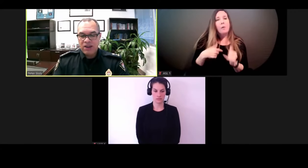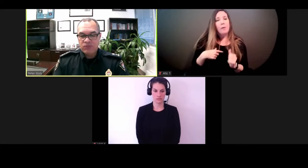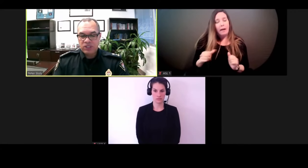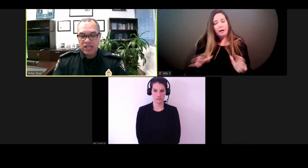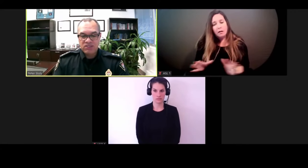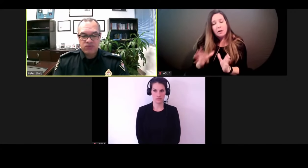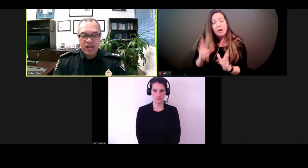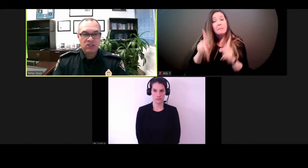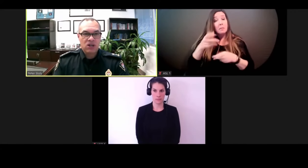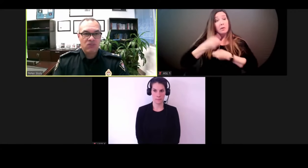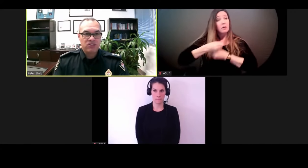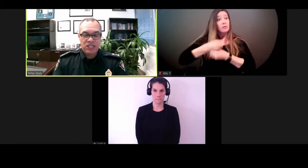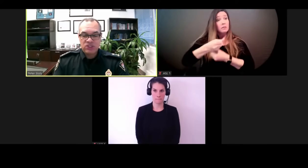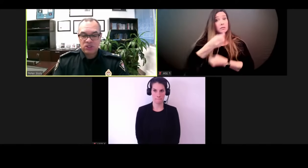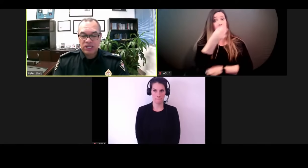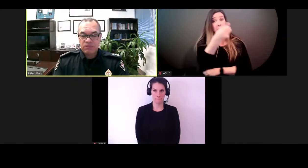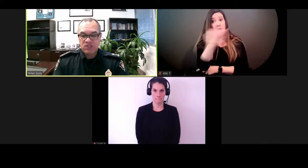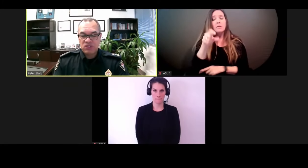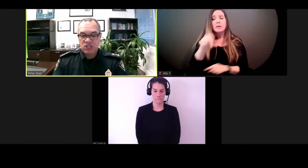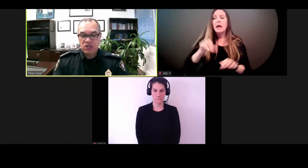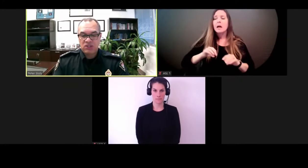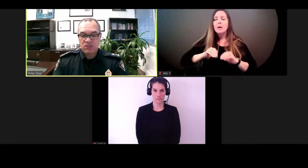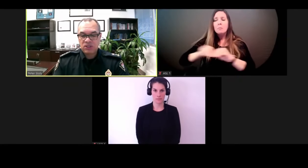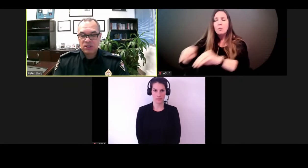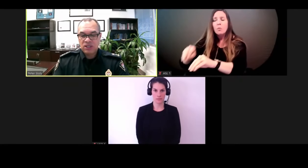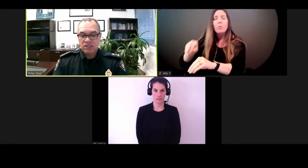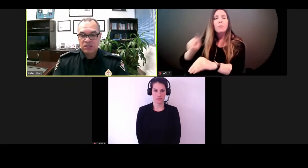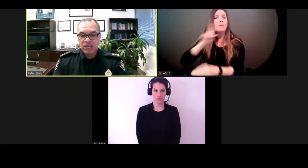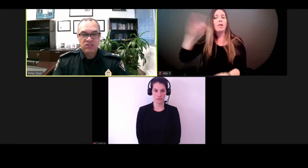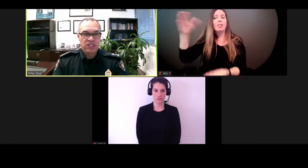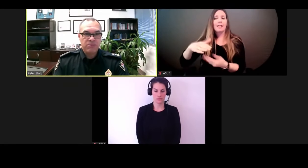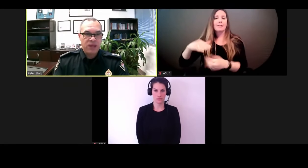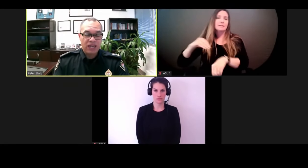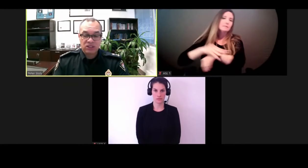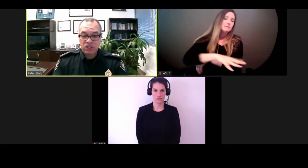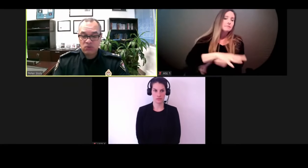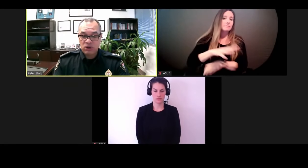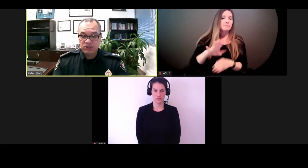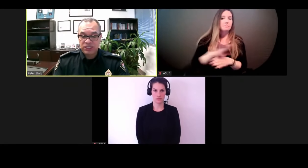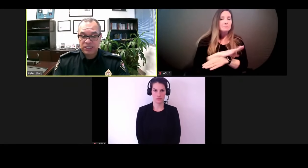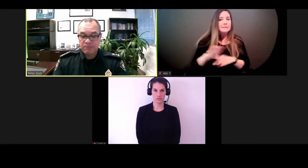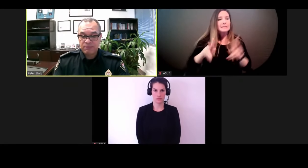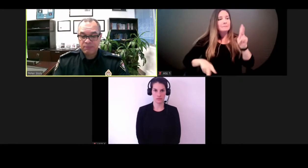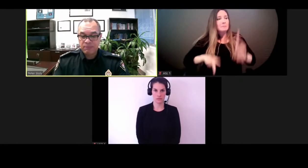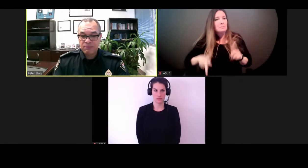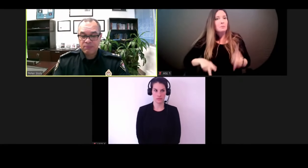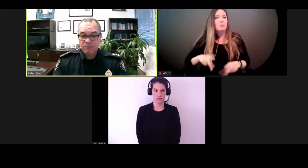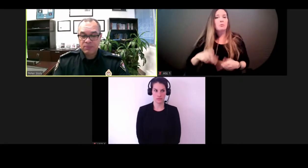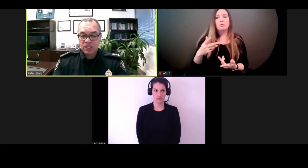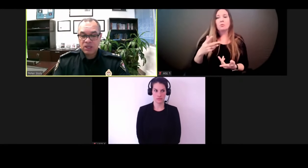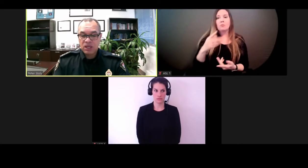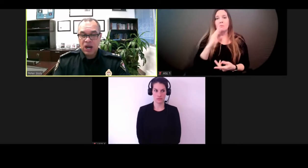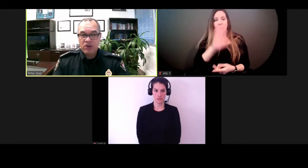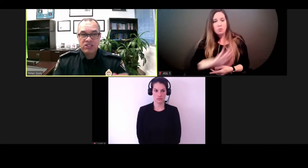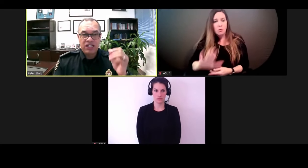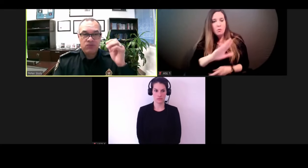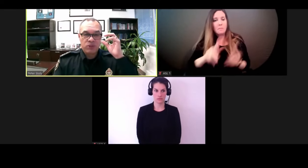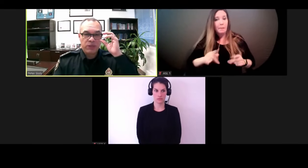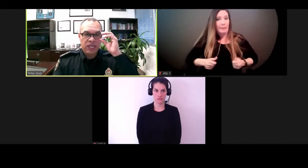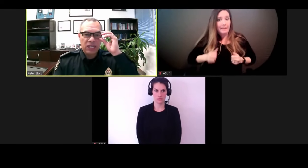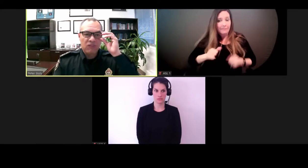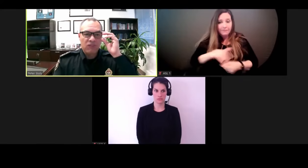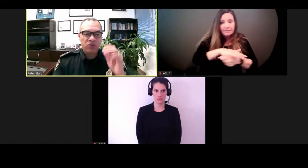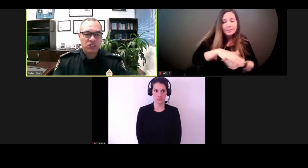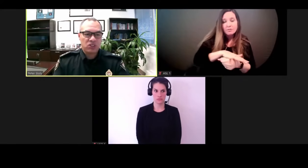that have less effect on residential and business areas, and to lessen the impact on the overall city. Our intent from